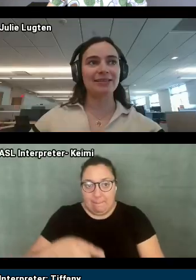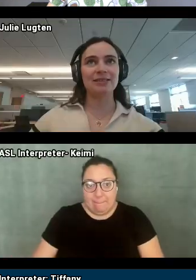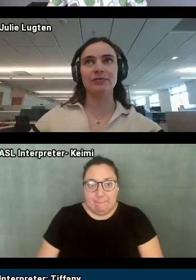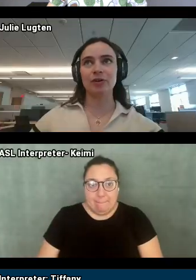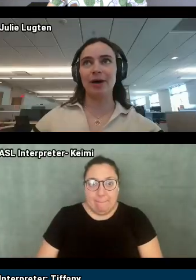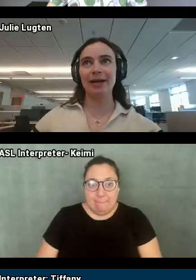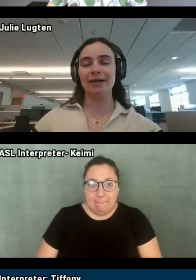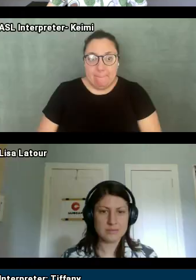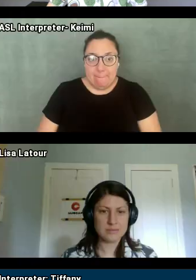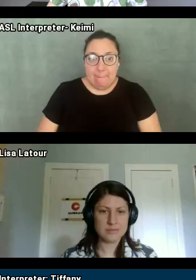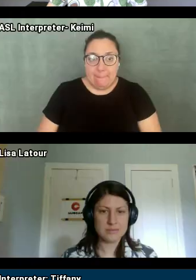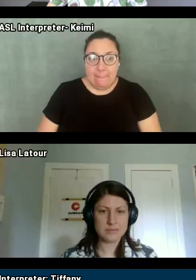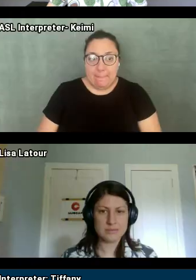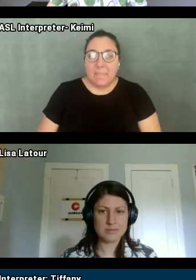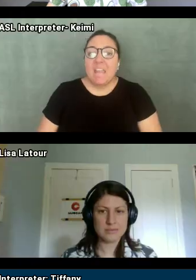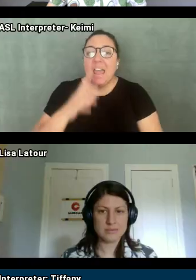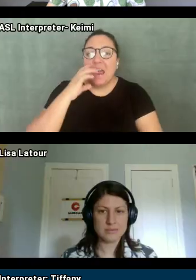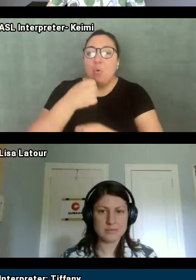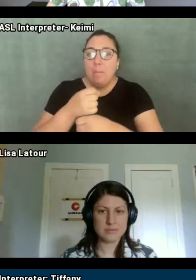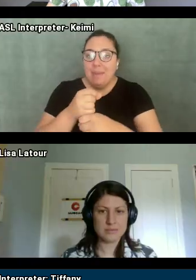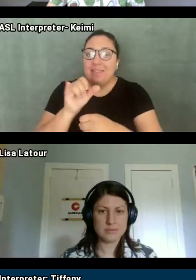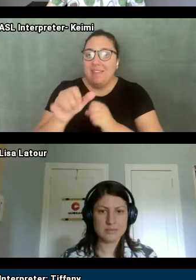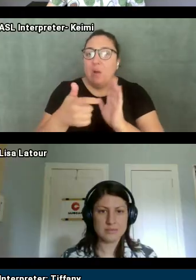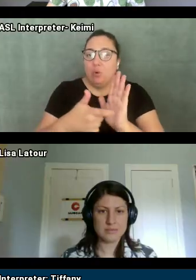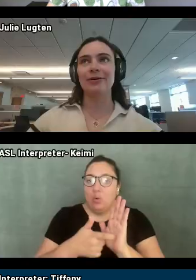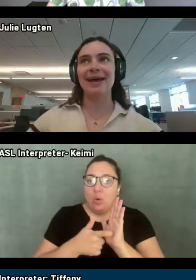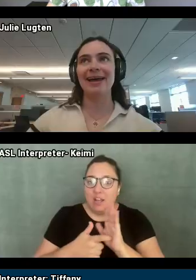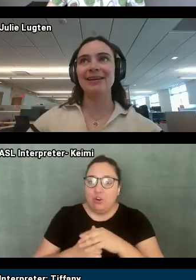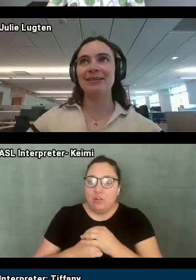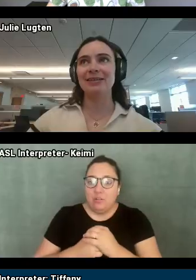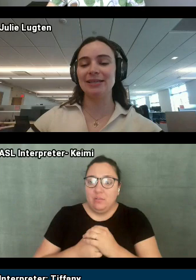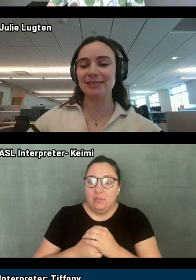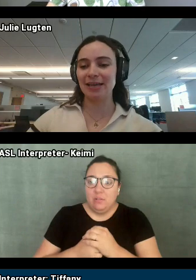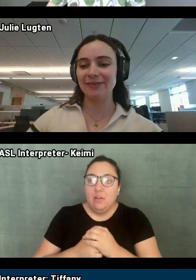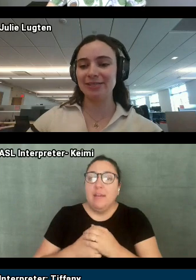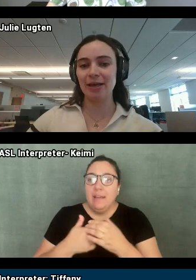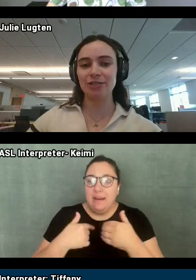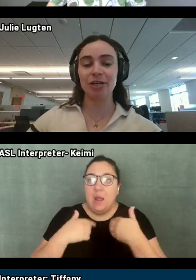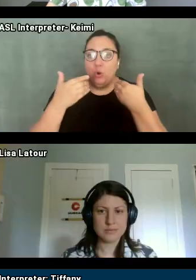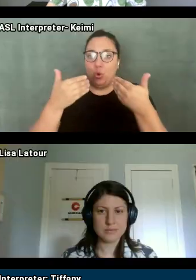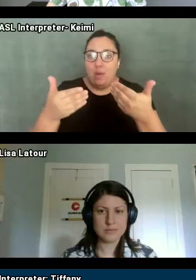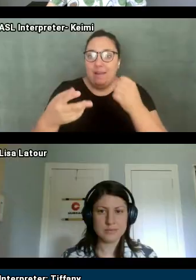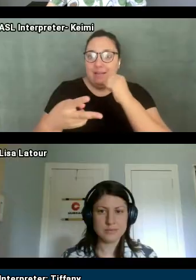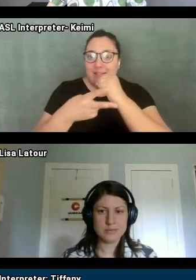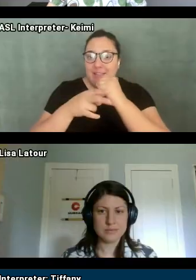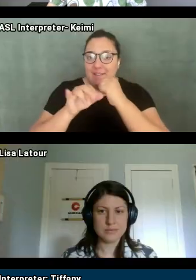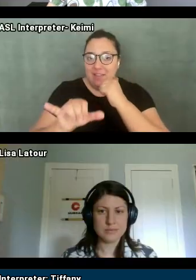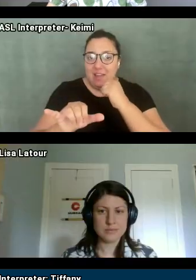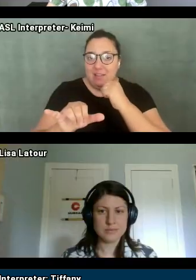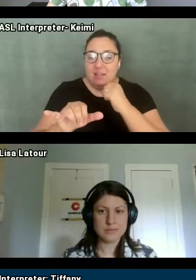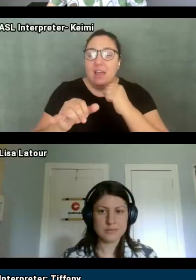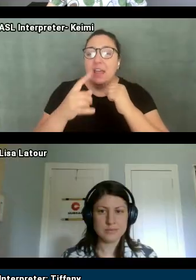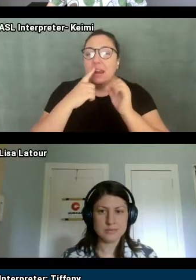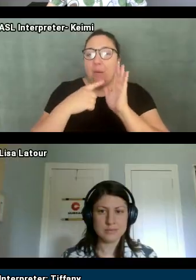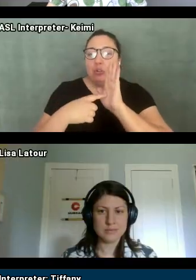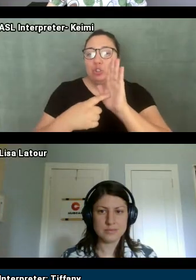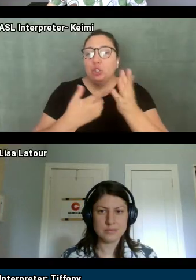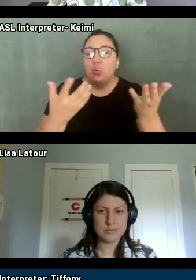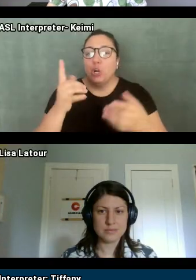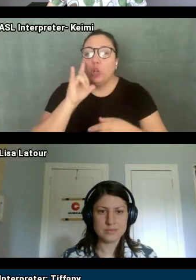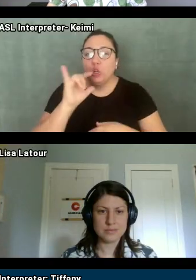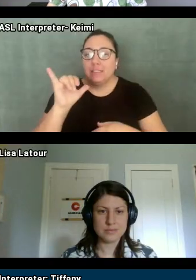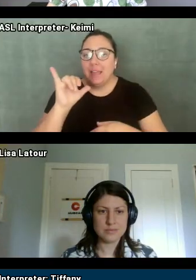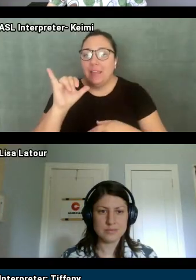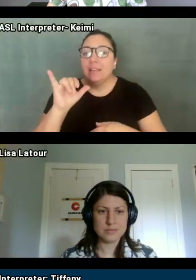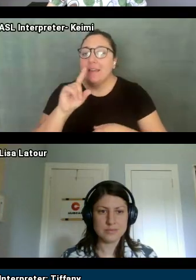and make this required. Then I'll go ahead and save this logic and show you what this looks like on an